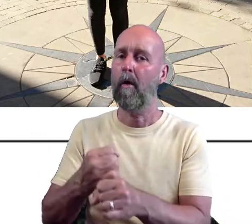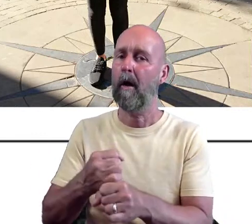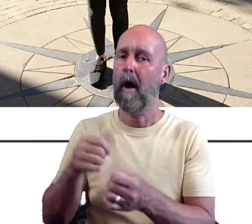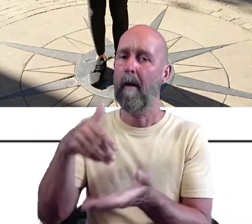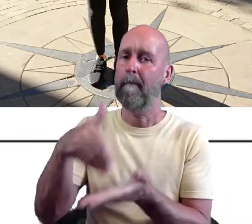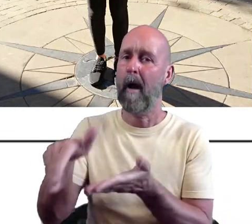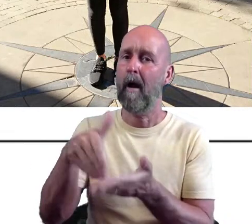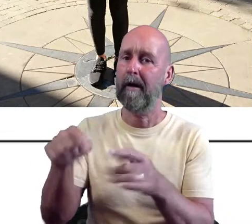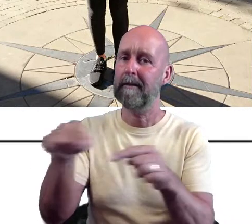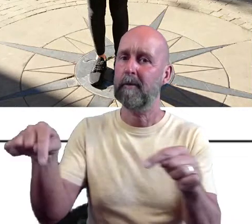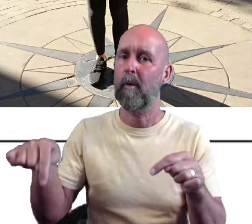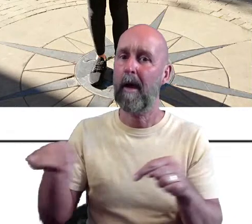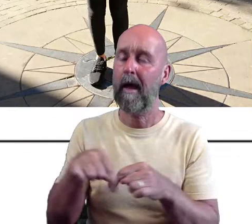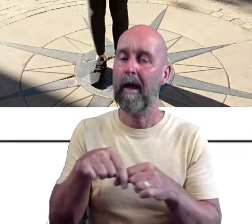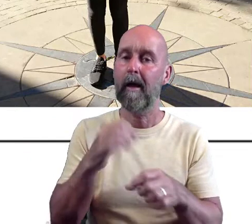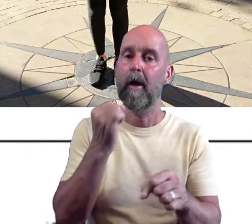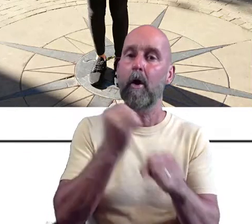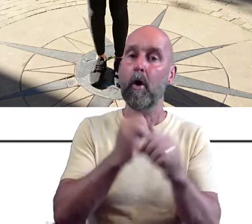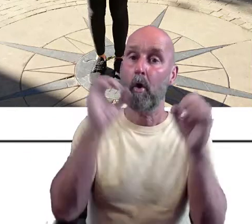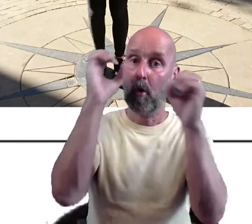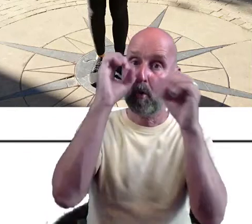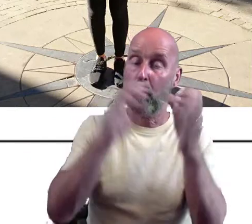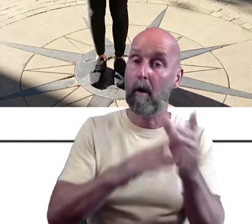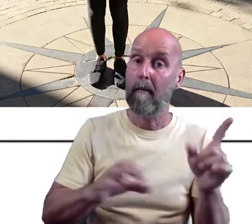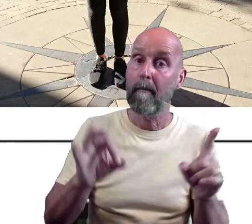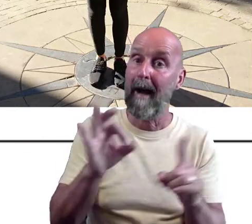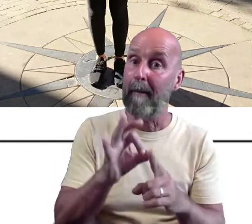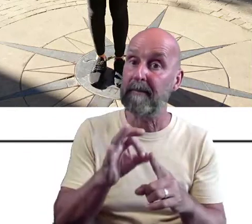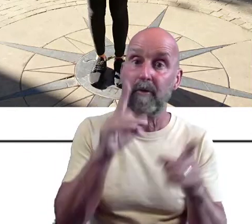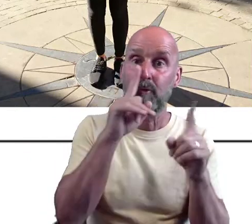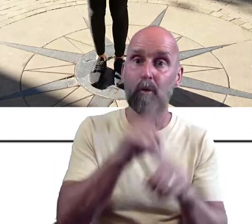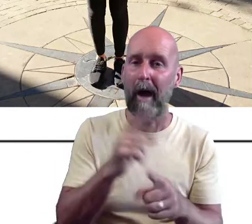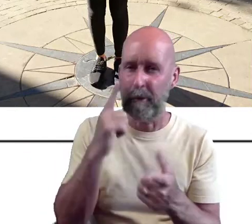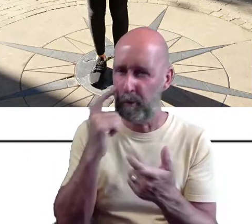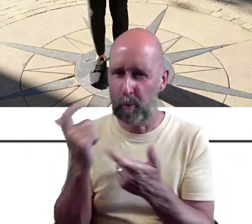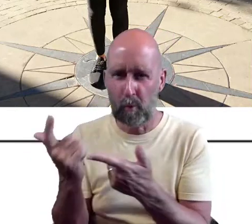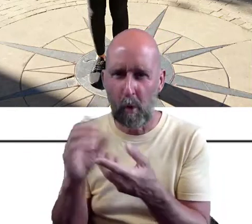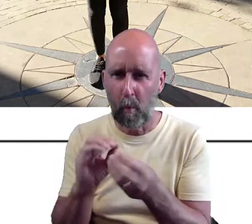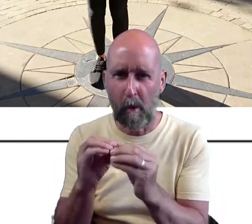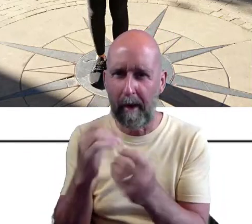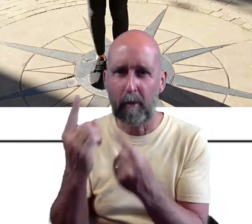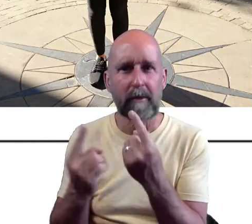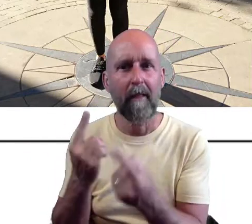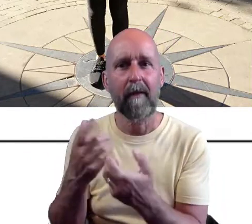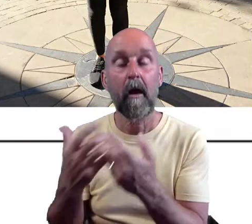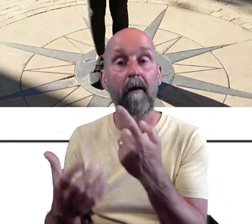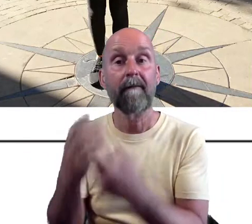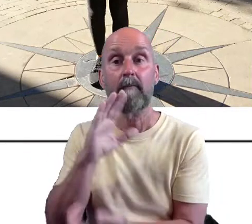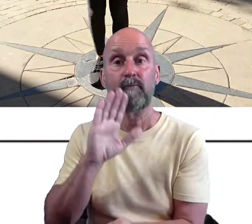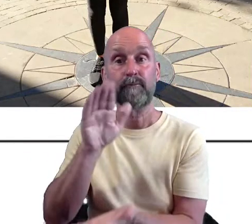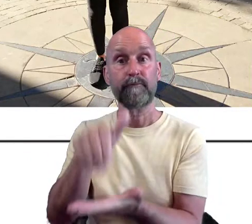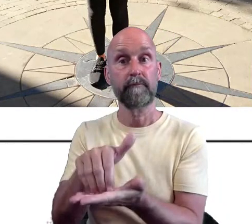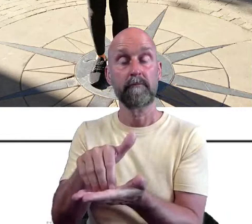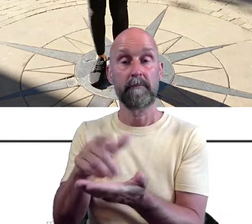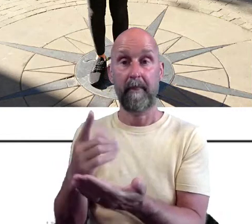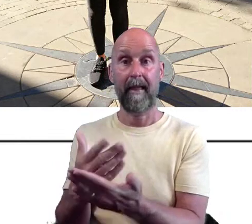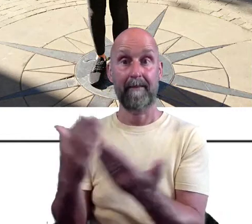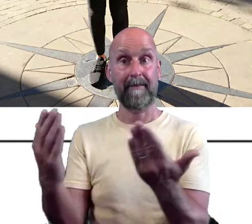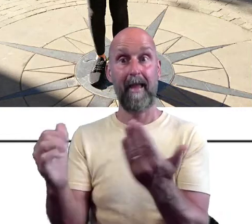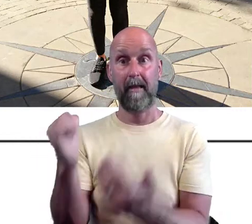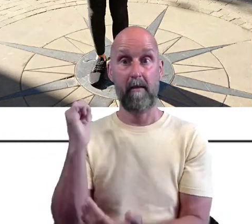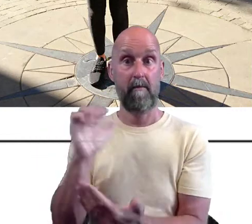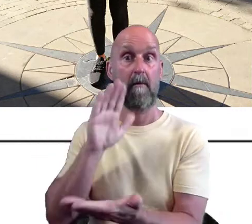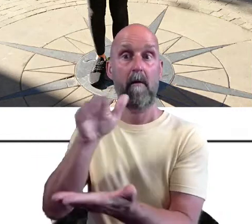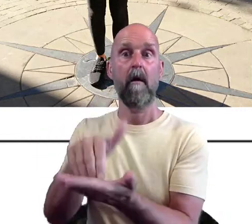can't really find on Google Maps. Like, you have to already do a bit of like puzzling to work out where it is. But then when they got there on the day of the event, they encountered